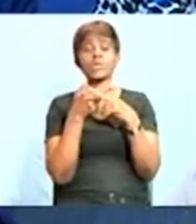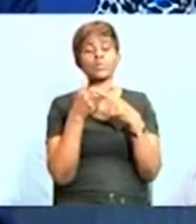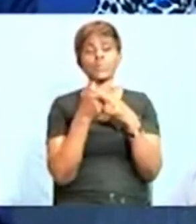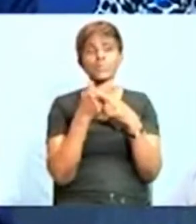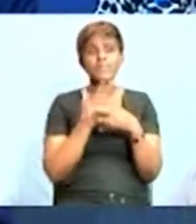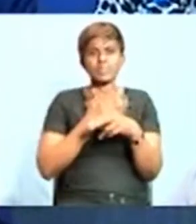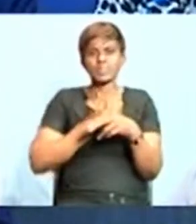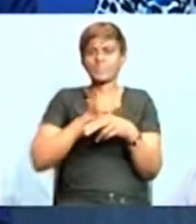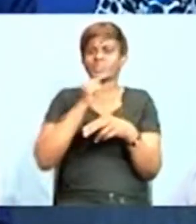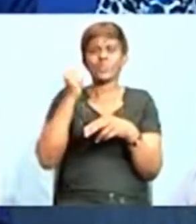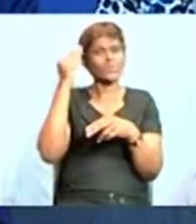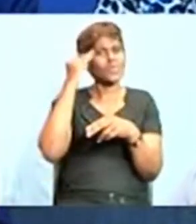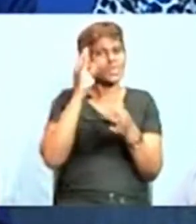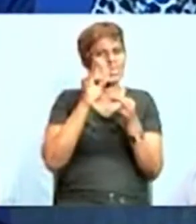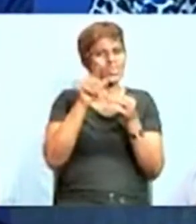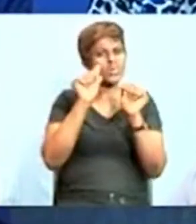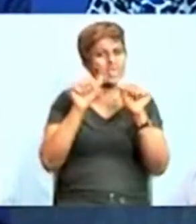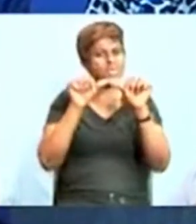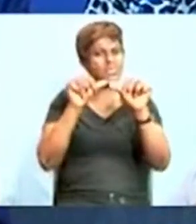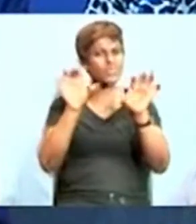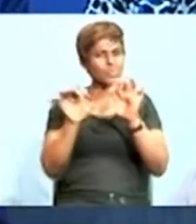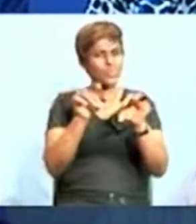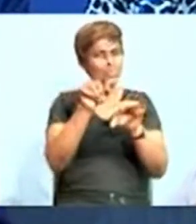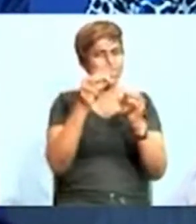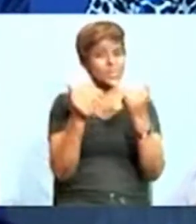I don't know if you can still do that now.